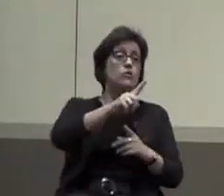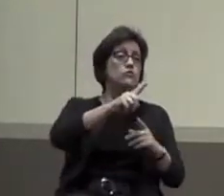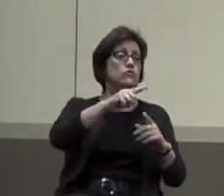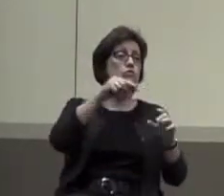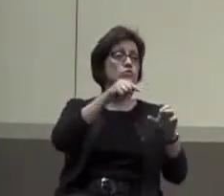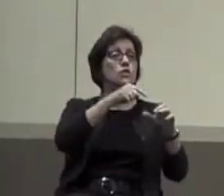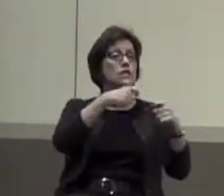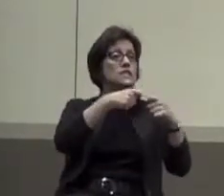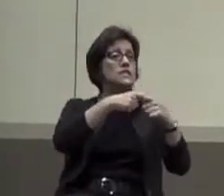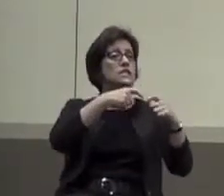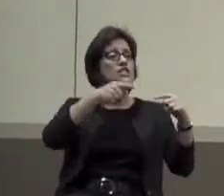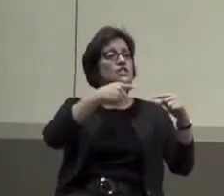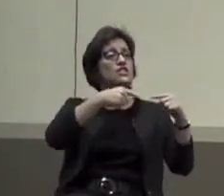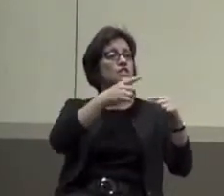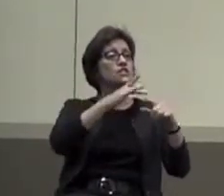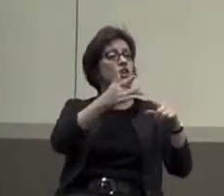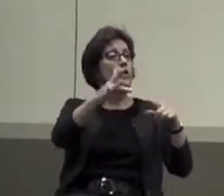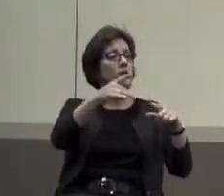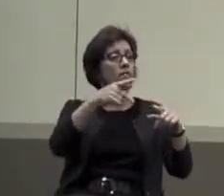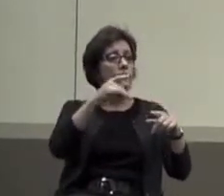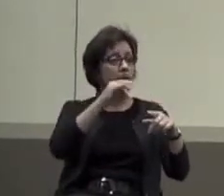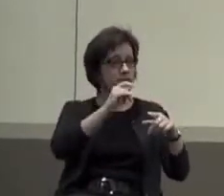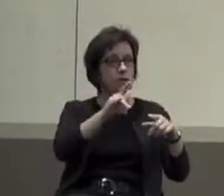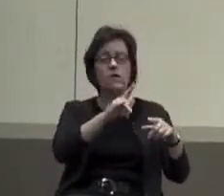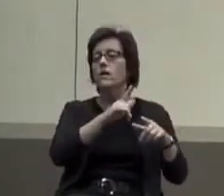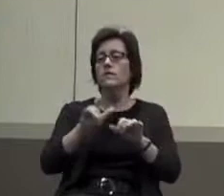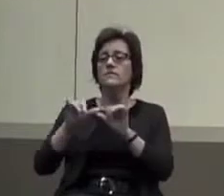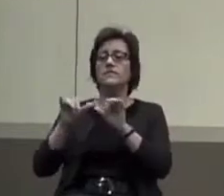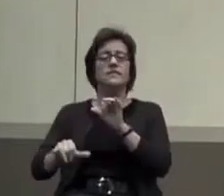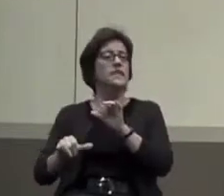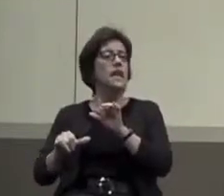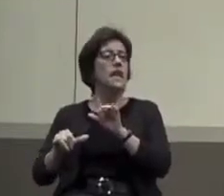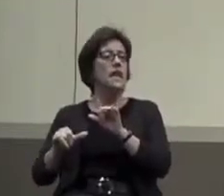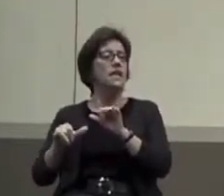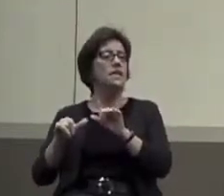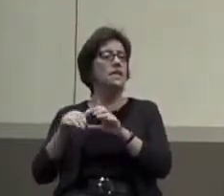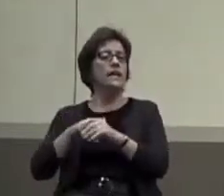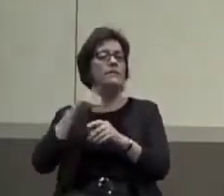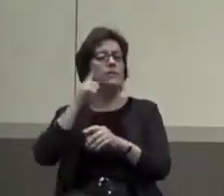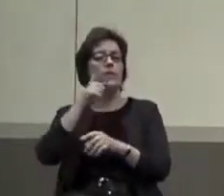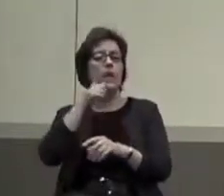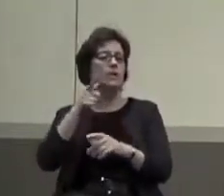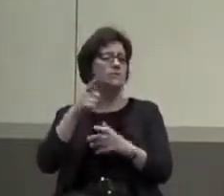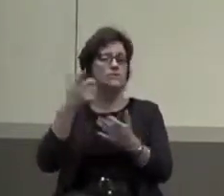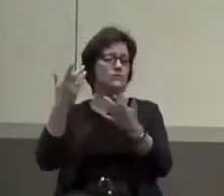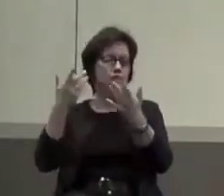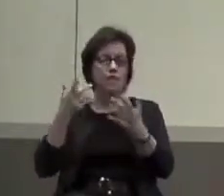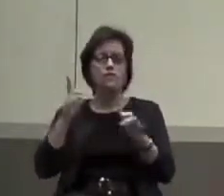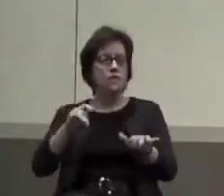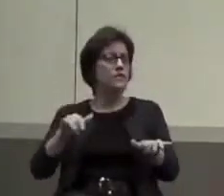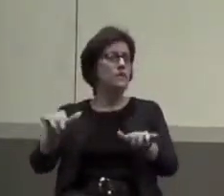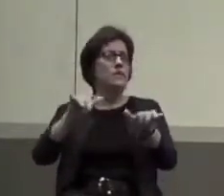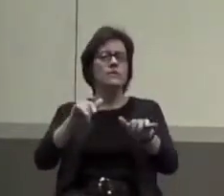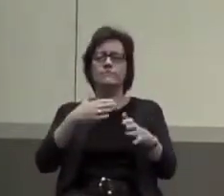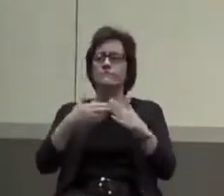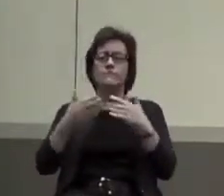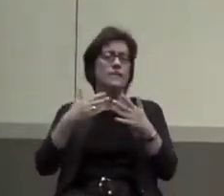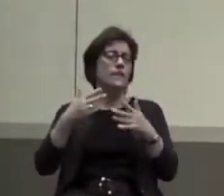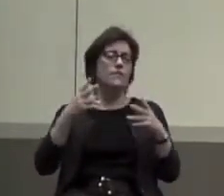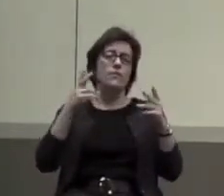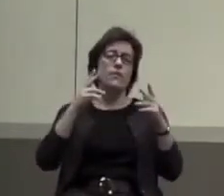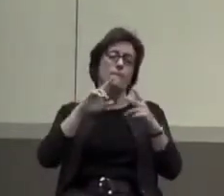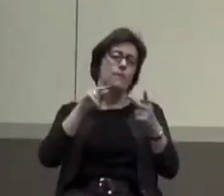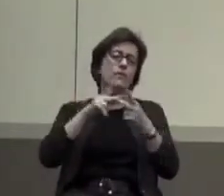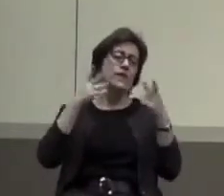lunch. You have to make sure you apply that consistently to everybody, whether it's the student who's the perfect angel in your class or the student who is